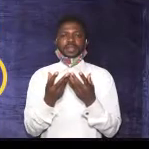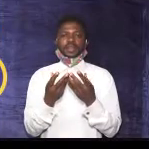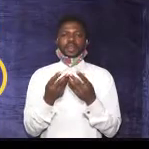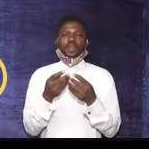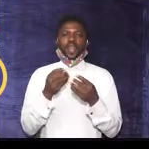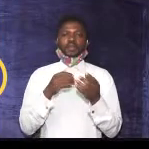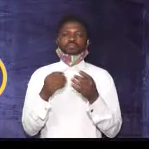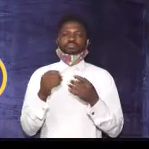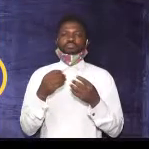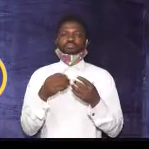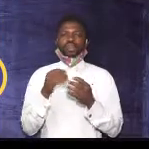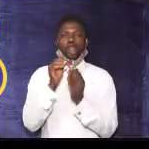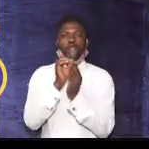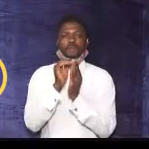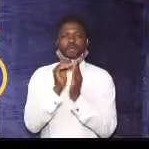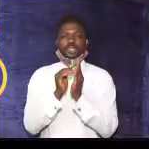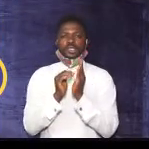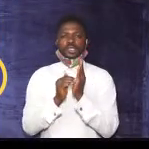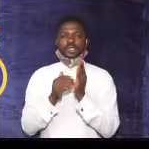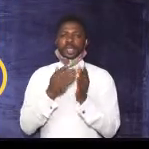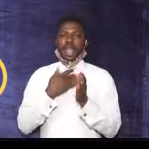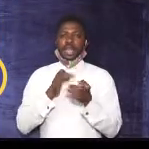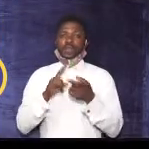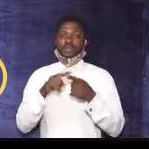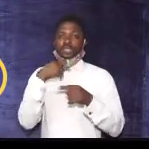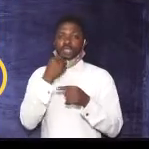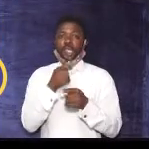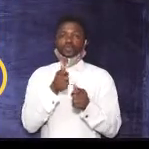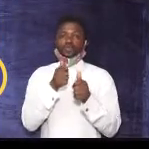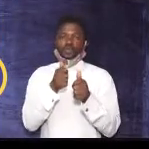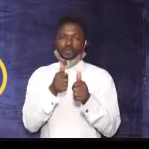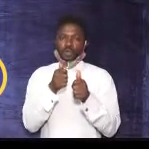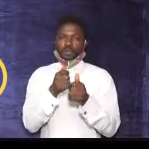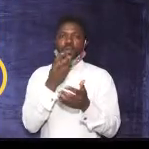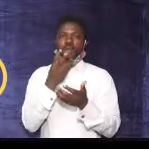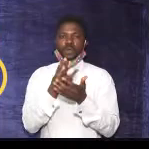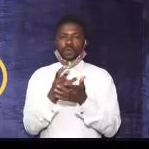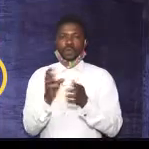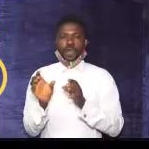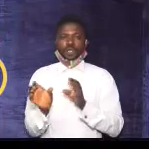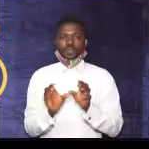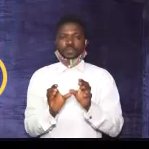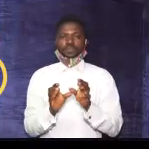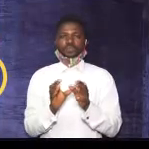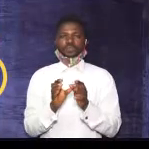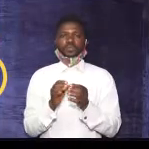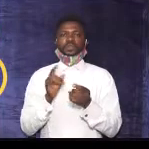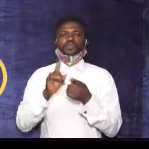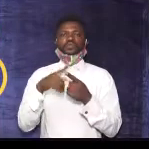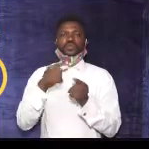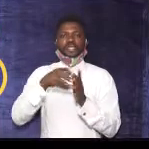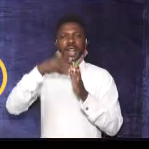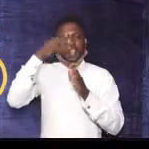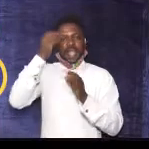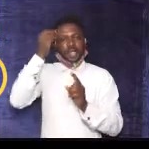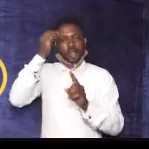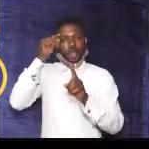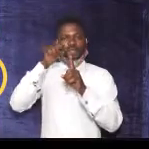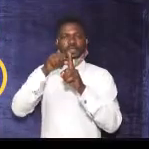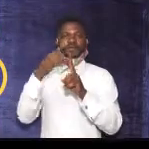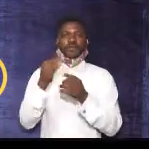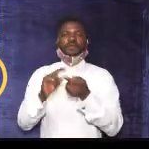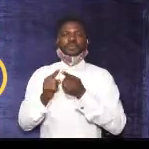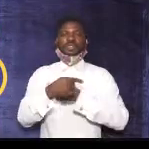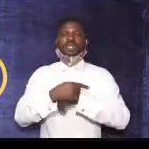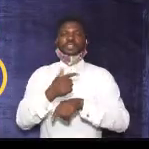many composition, and I want to say, good job you, well done. So, to the learning